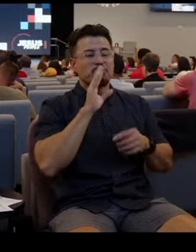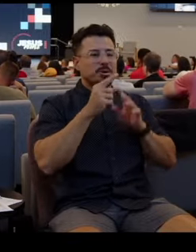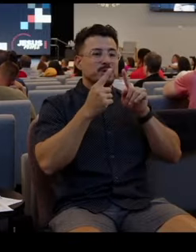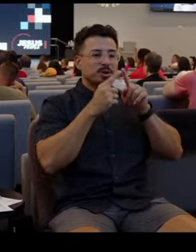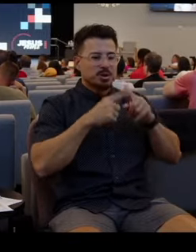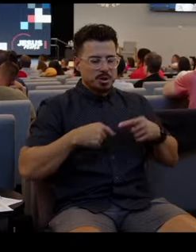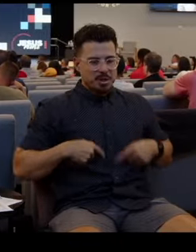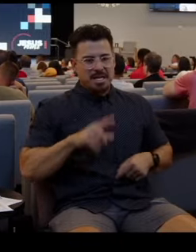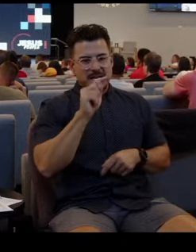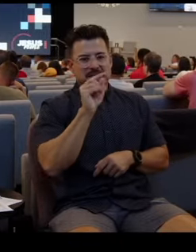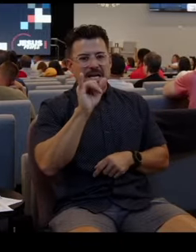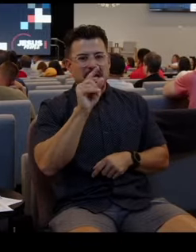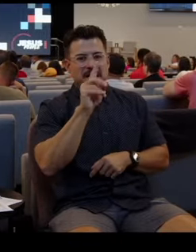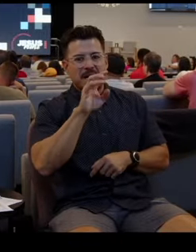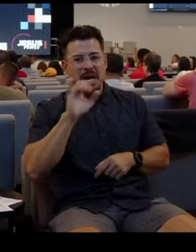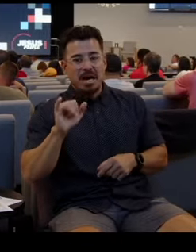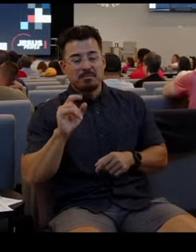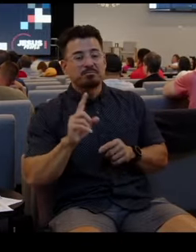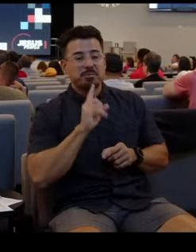nice.